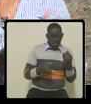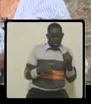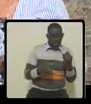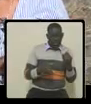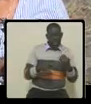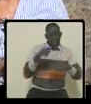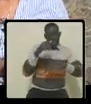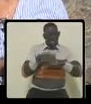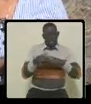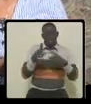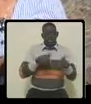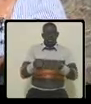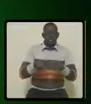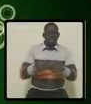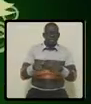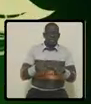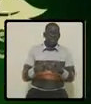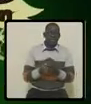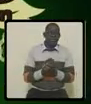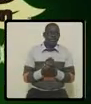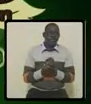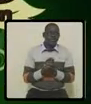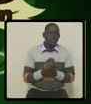let's cross over to our SMS competition.